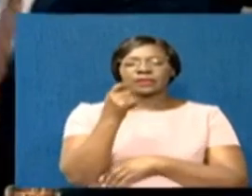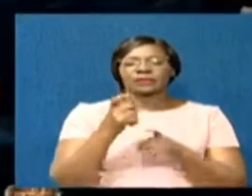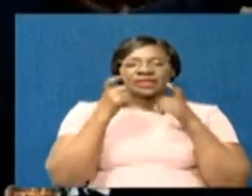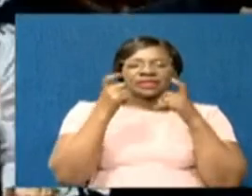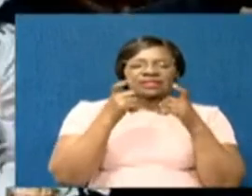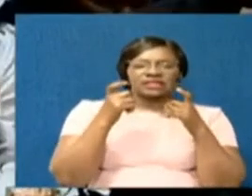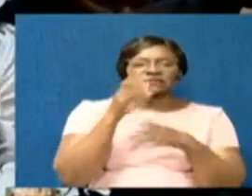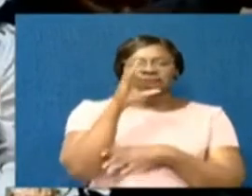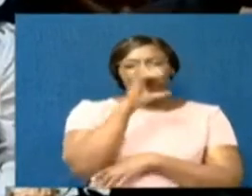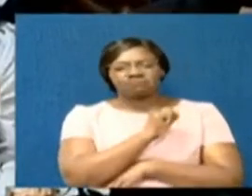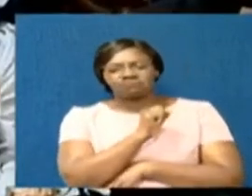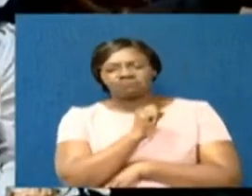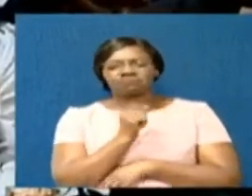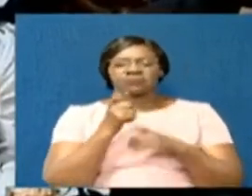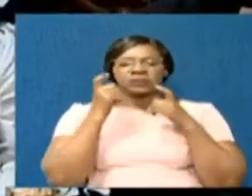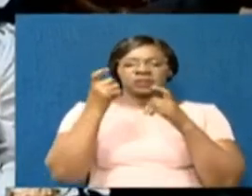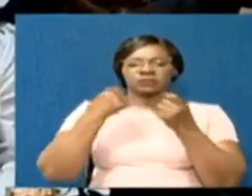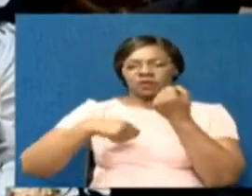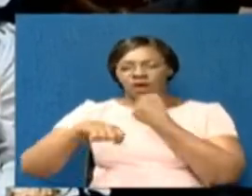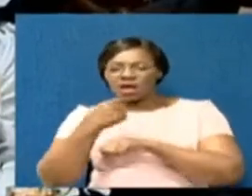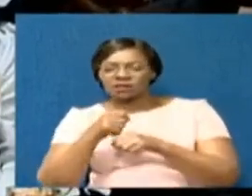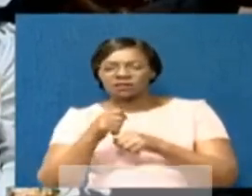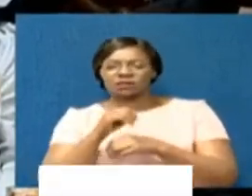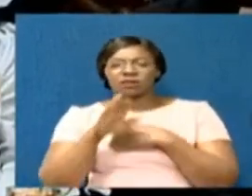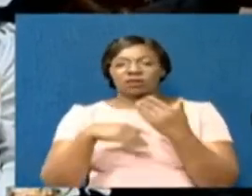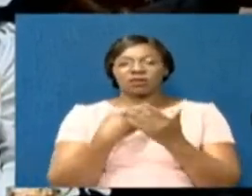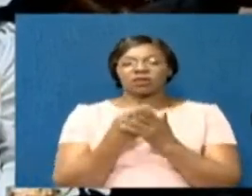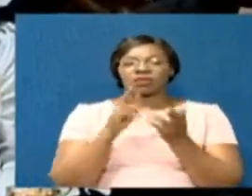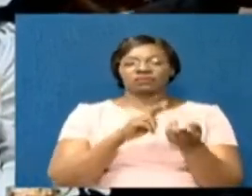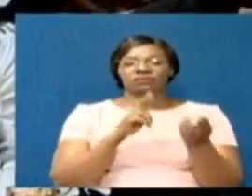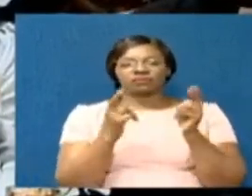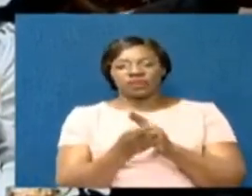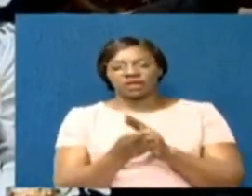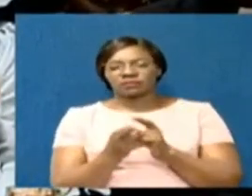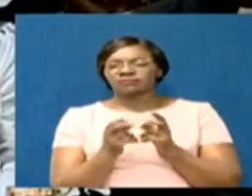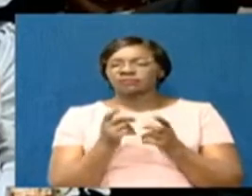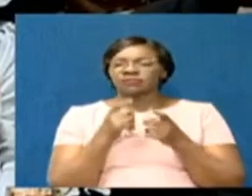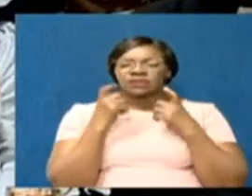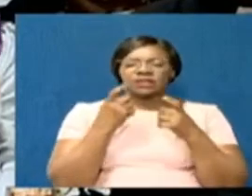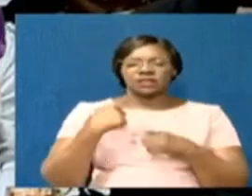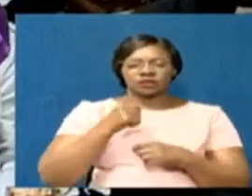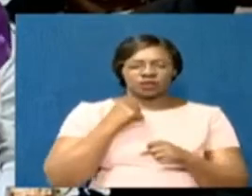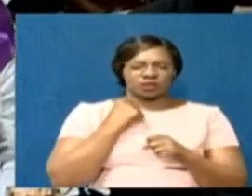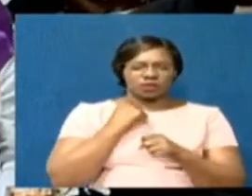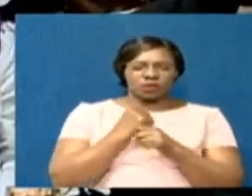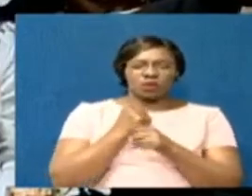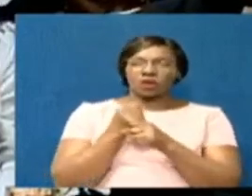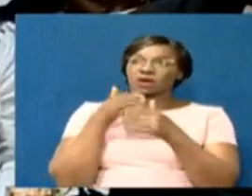mission and omission in the mighty name of Jesus. We repent every sin we have done against your perfect will for